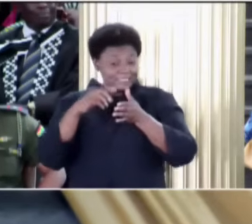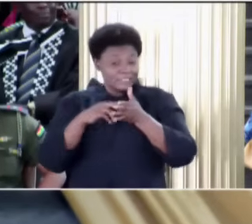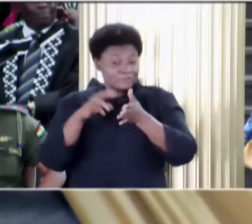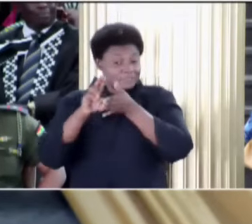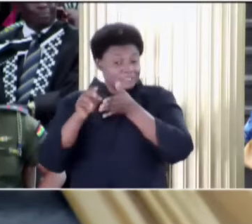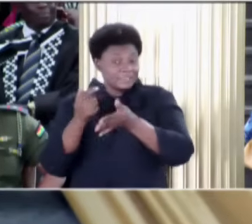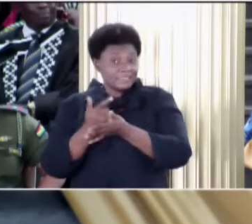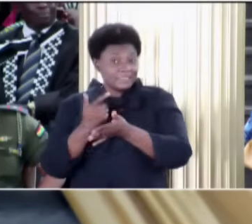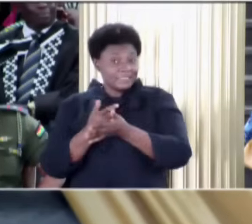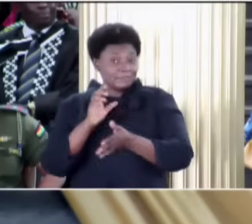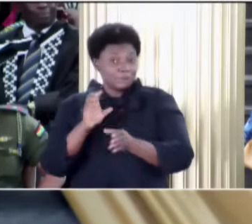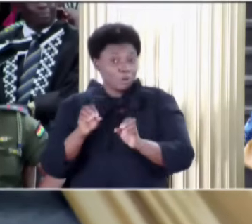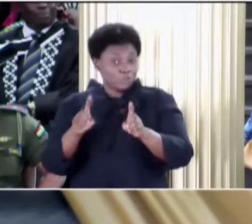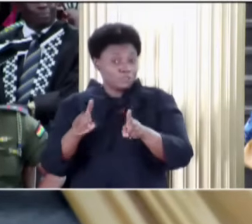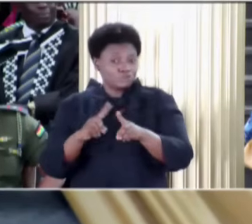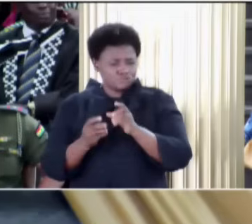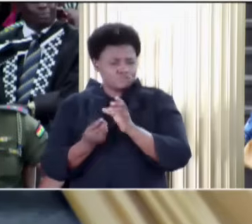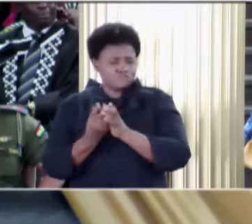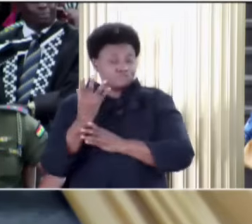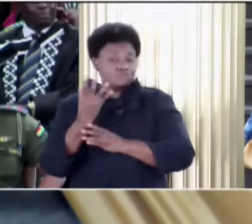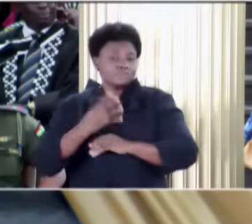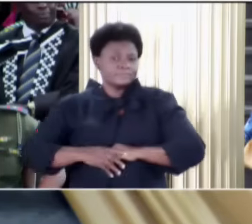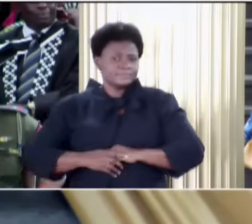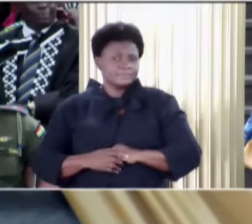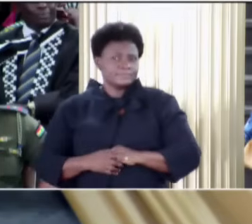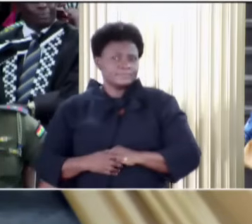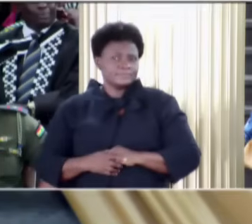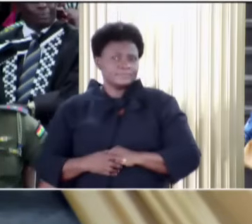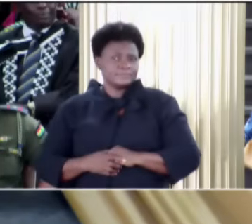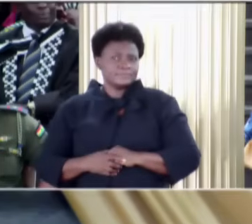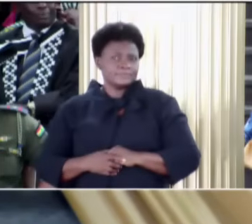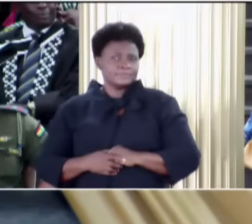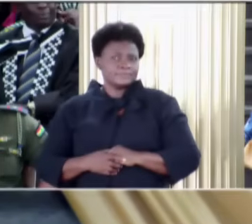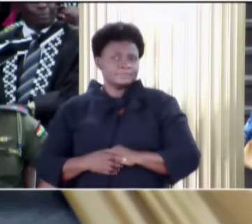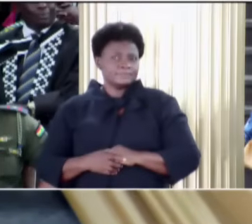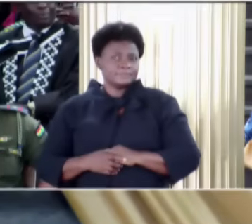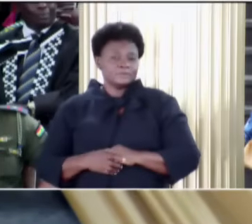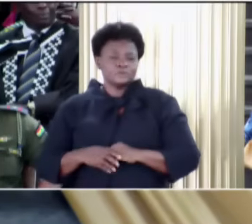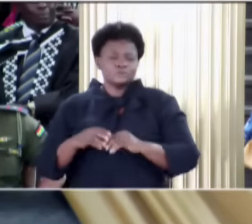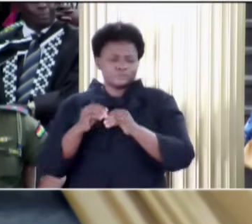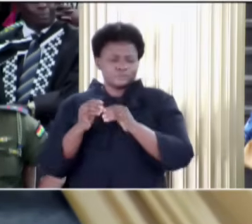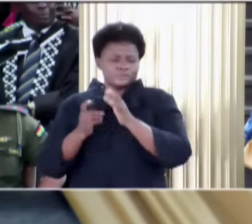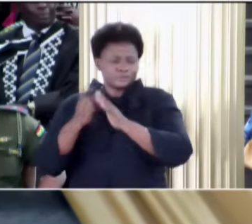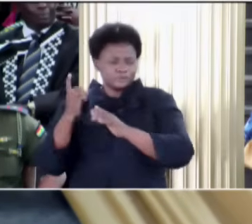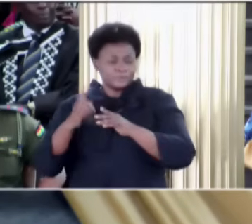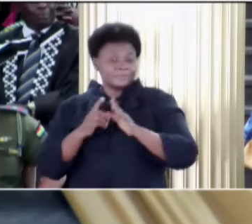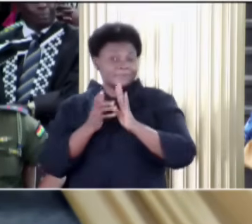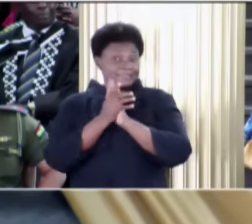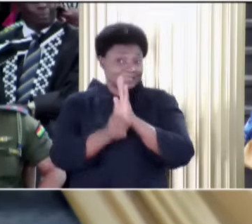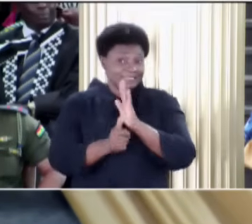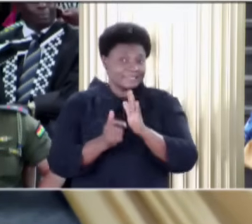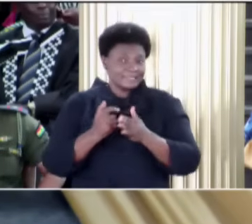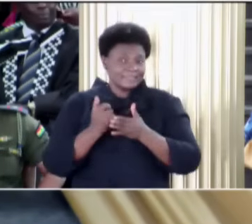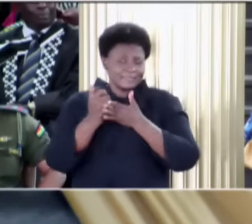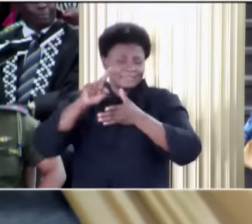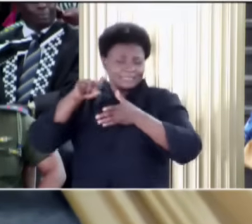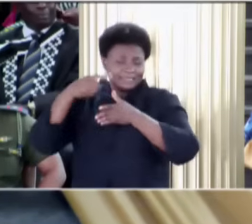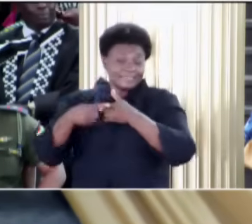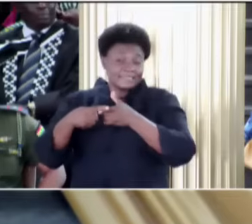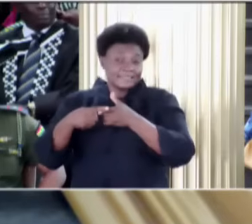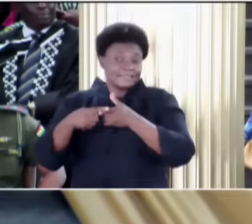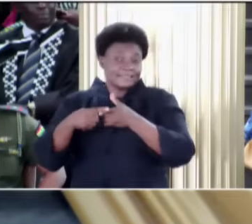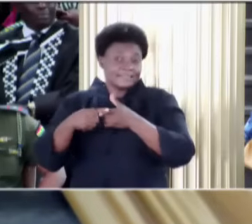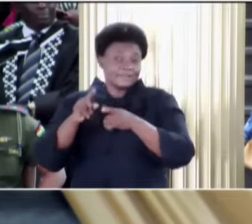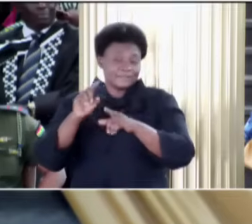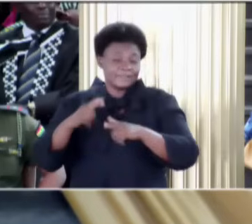has been an opportunity to grow, explore his interests, and develop skills that he hopes to carry into the next chapter of